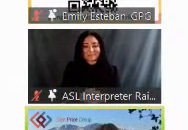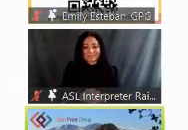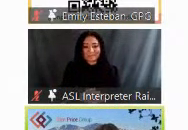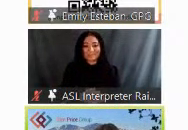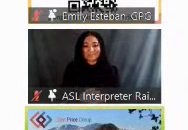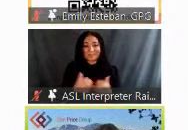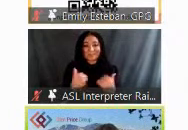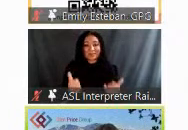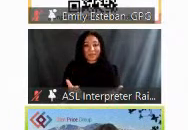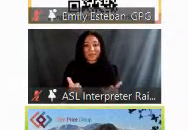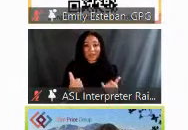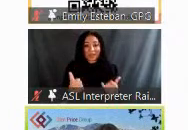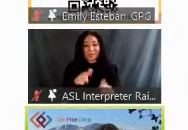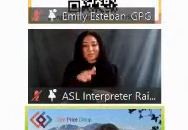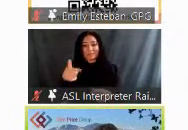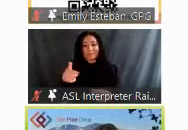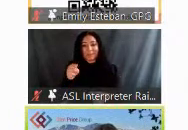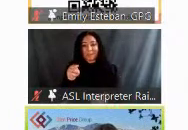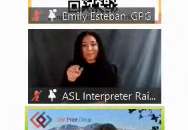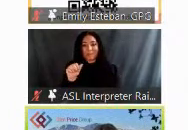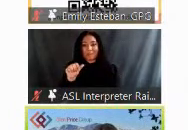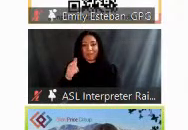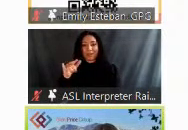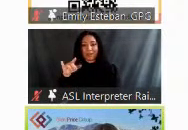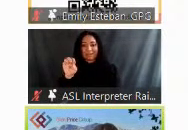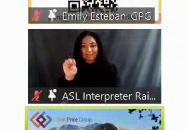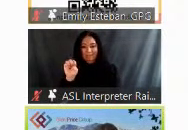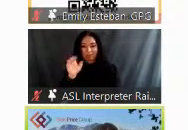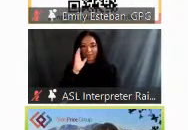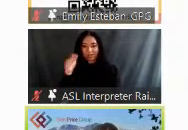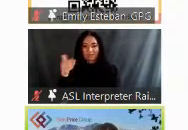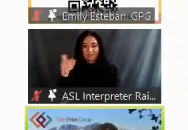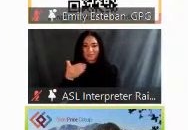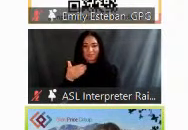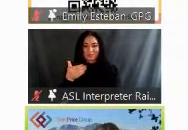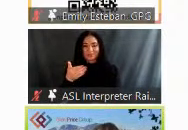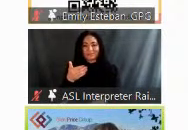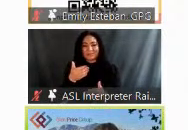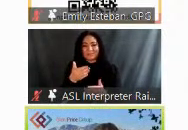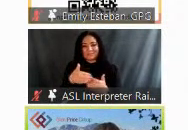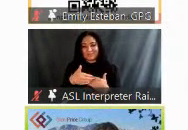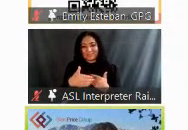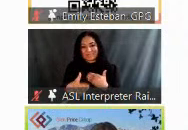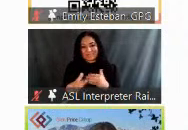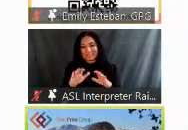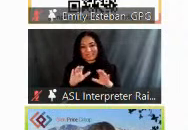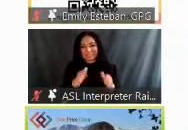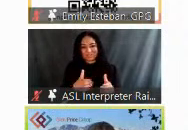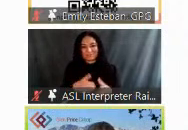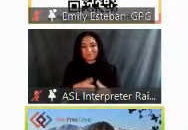hand it over to Maggie Stapley, who is going to introduce our next session.